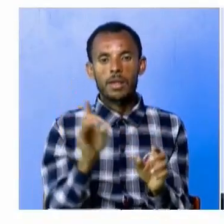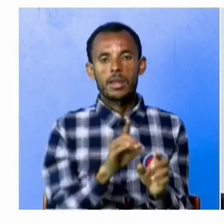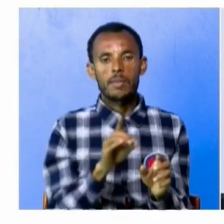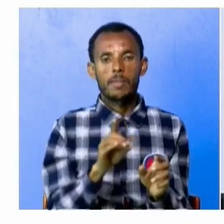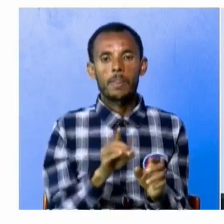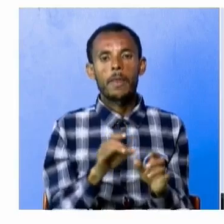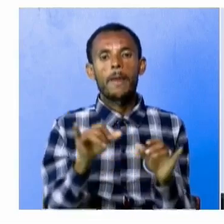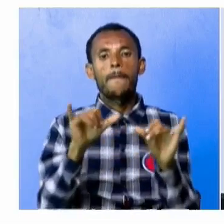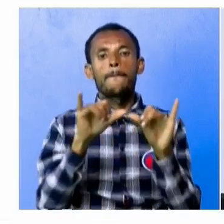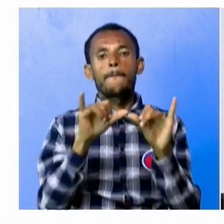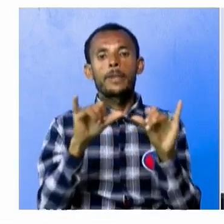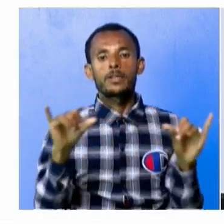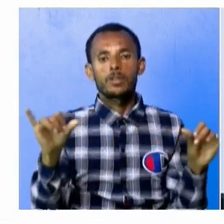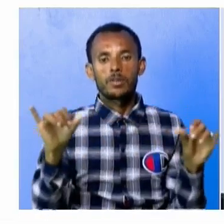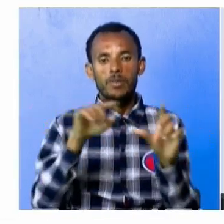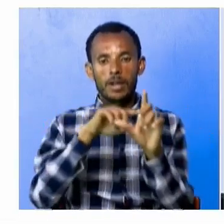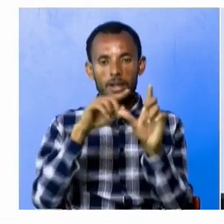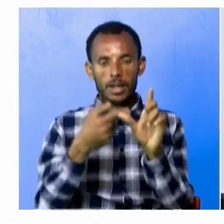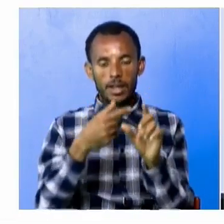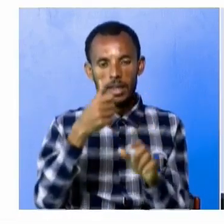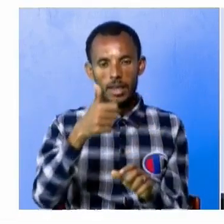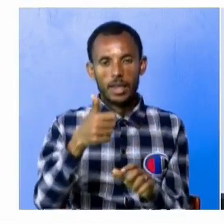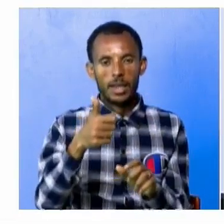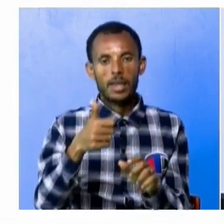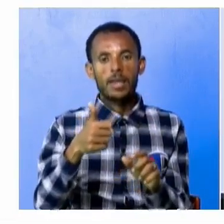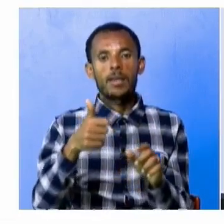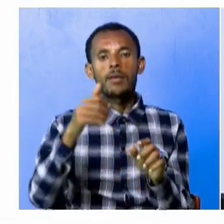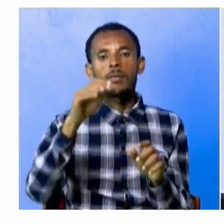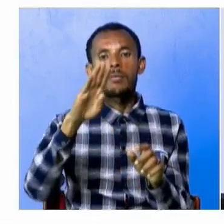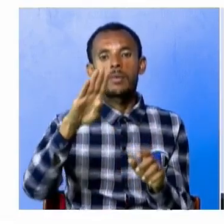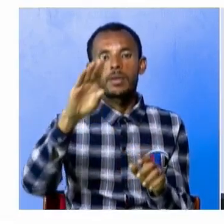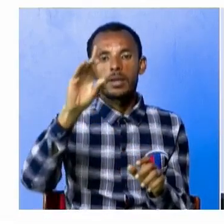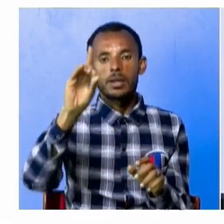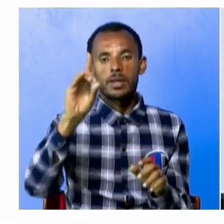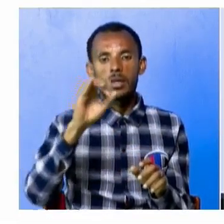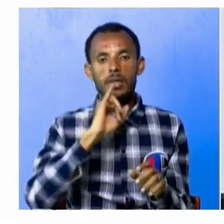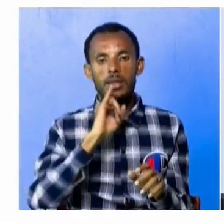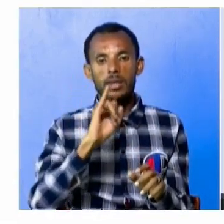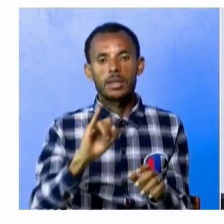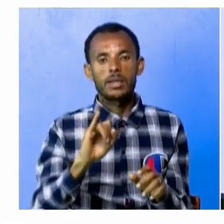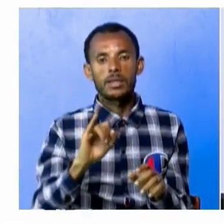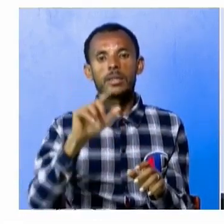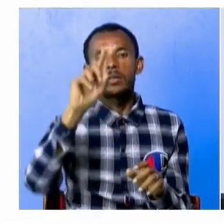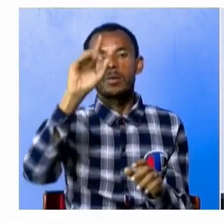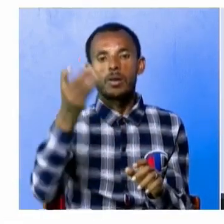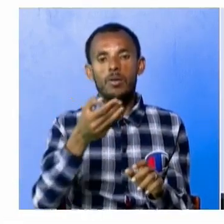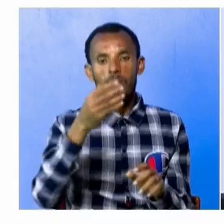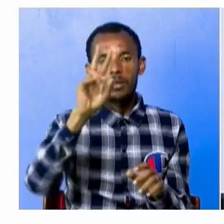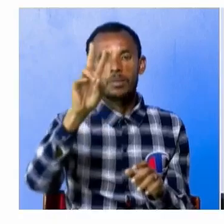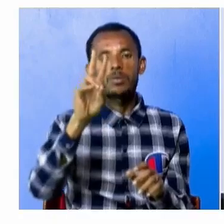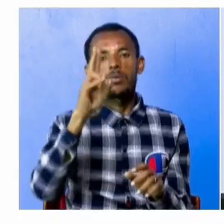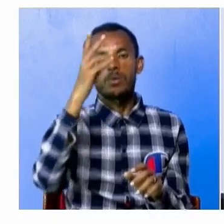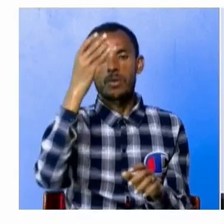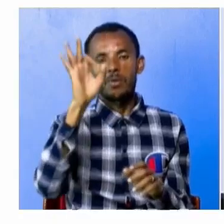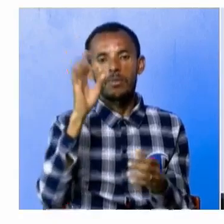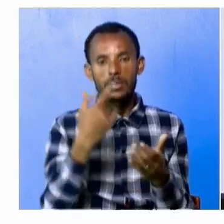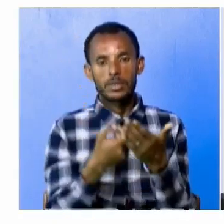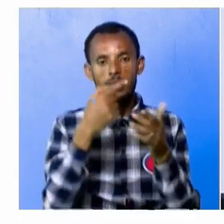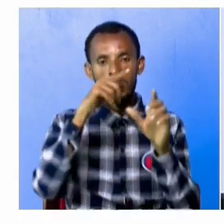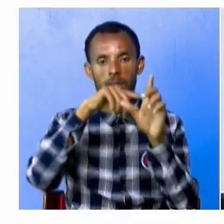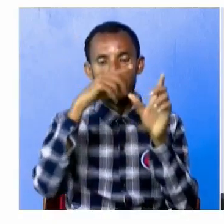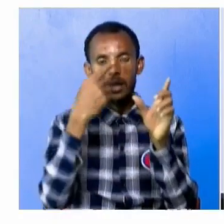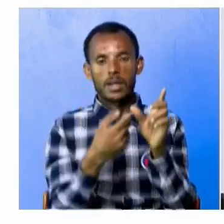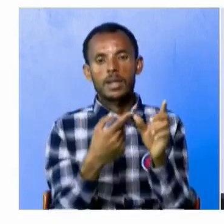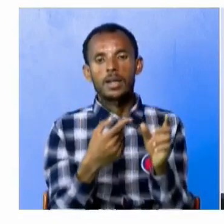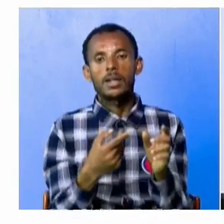say measure of angle ABD is half of, this angle is